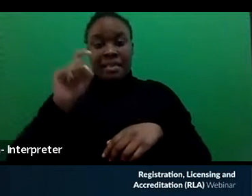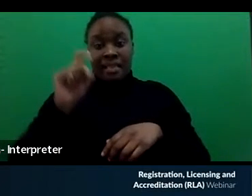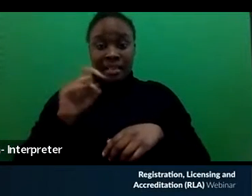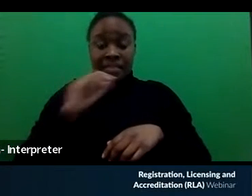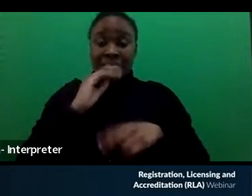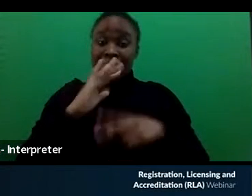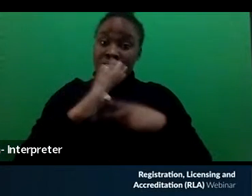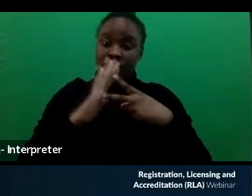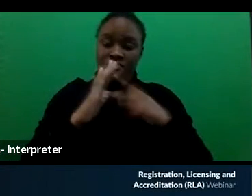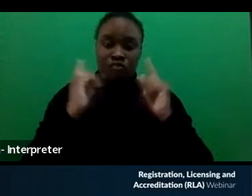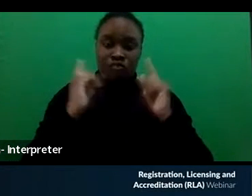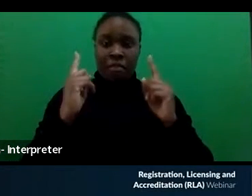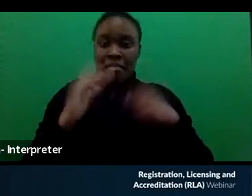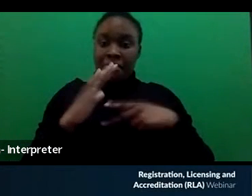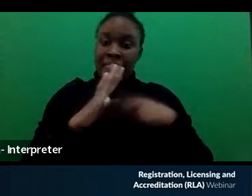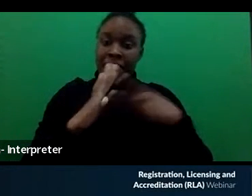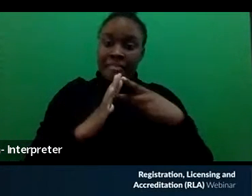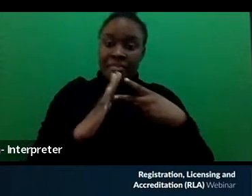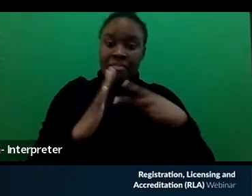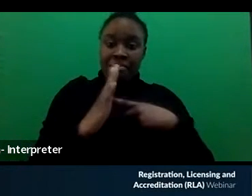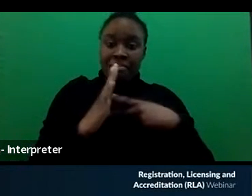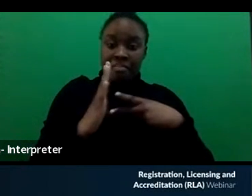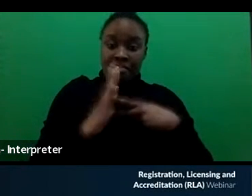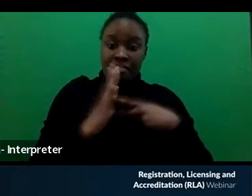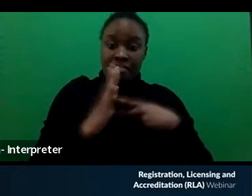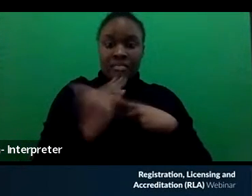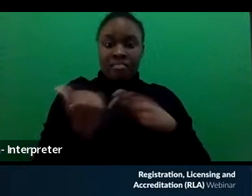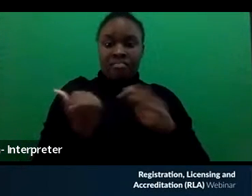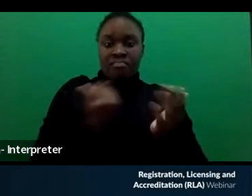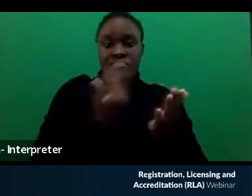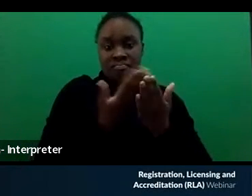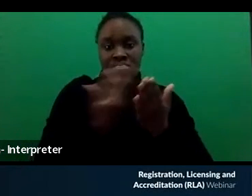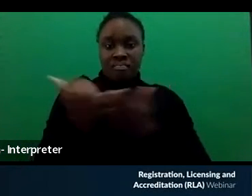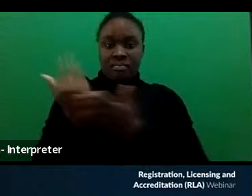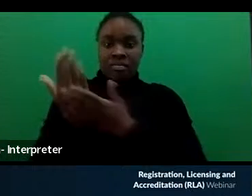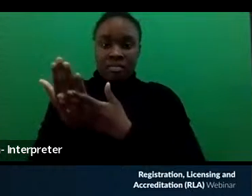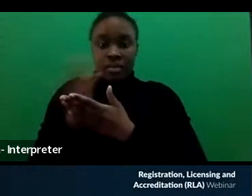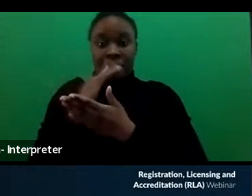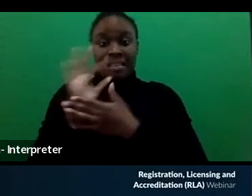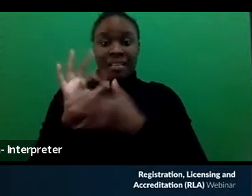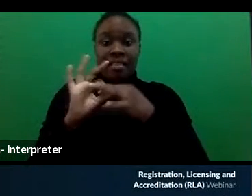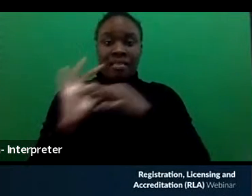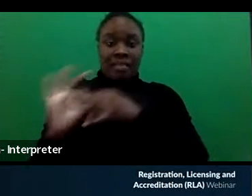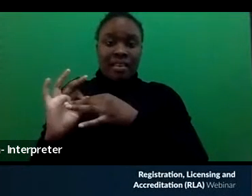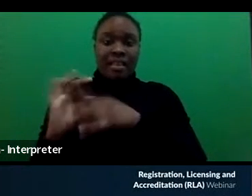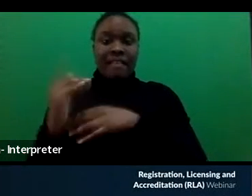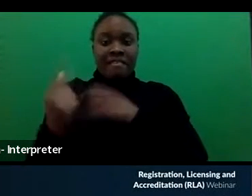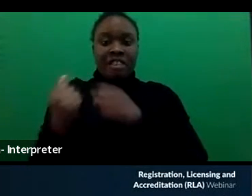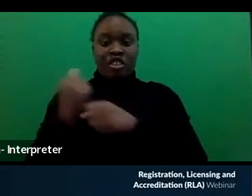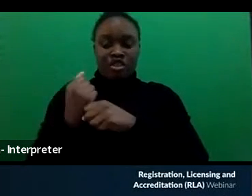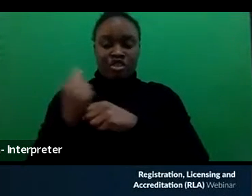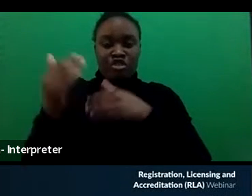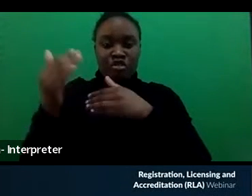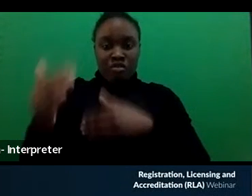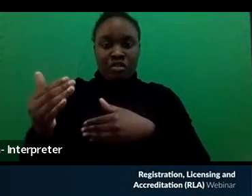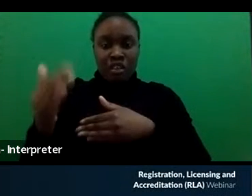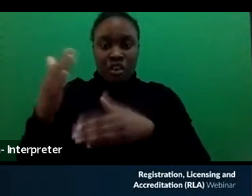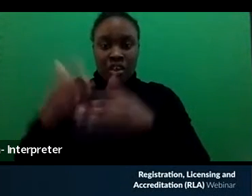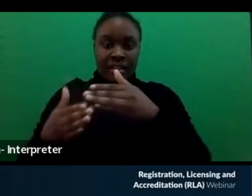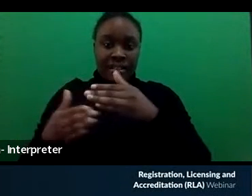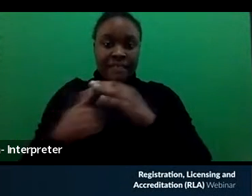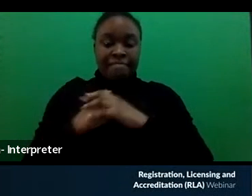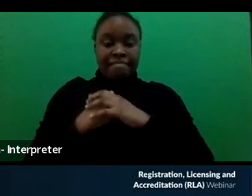returns that they need to submit. It's also linked to the financial year end. Thank you,